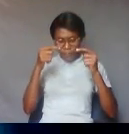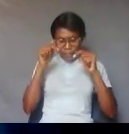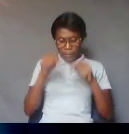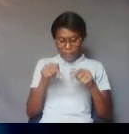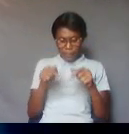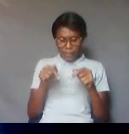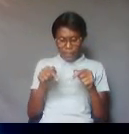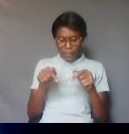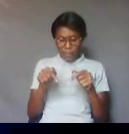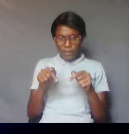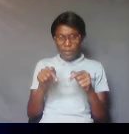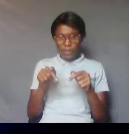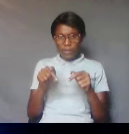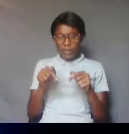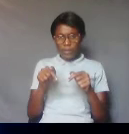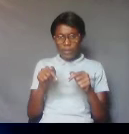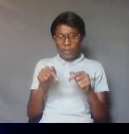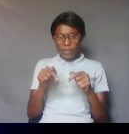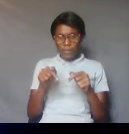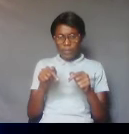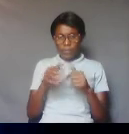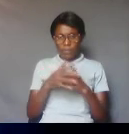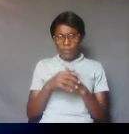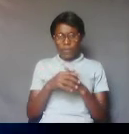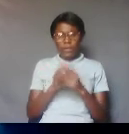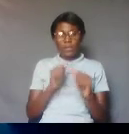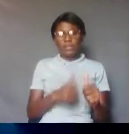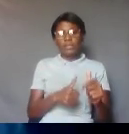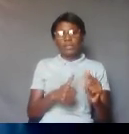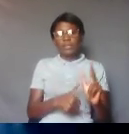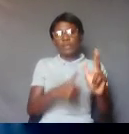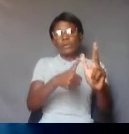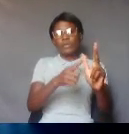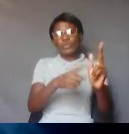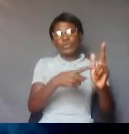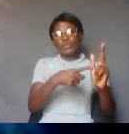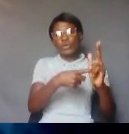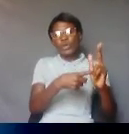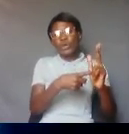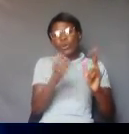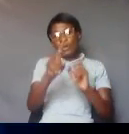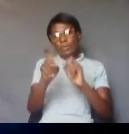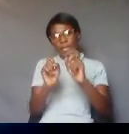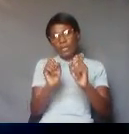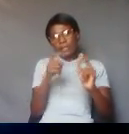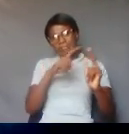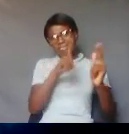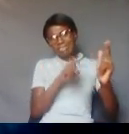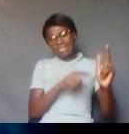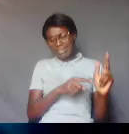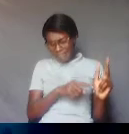of, Rabbi, who has sinned between the blind man or his